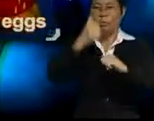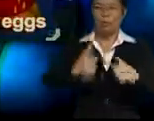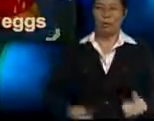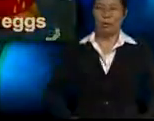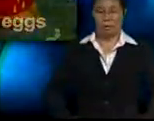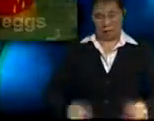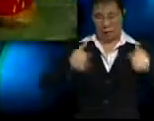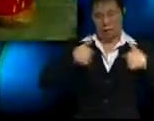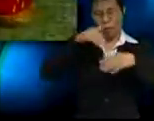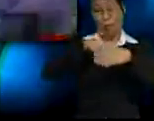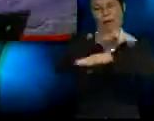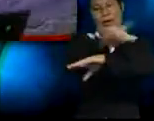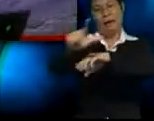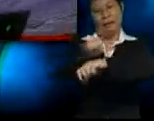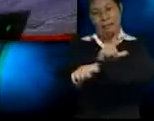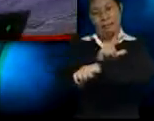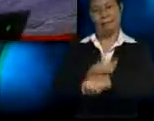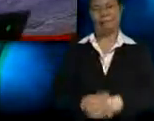land.